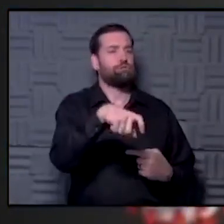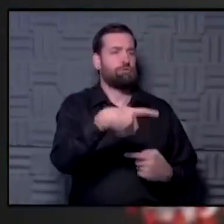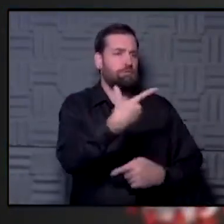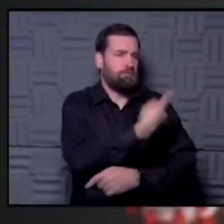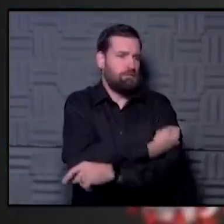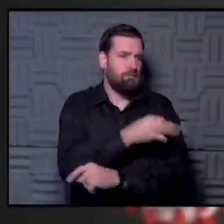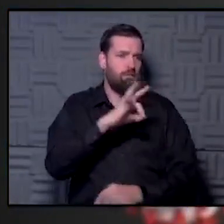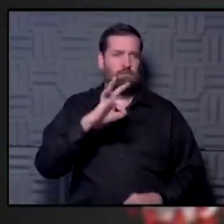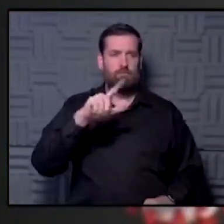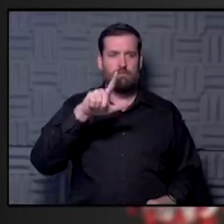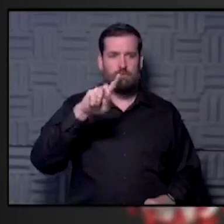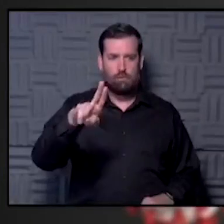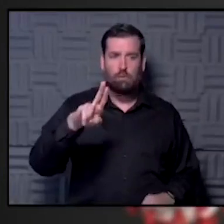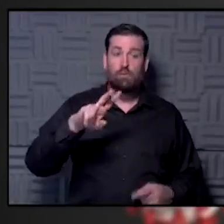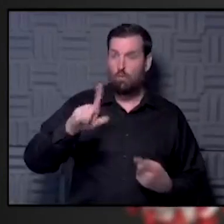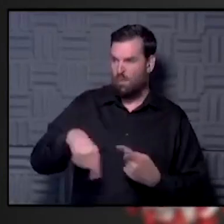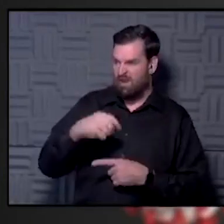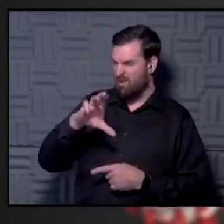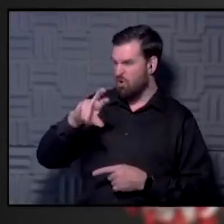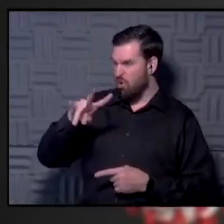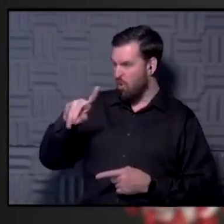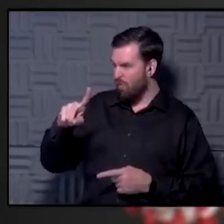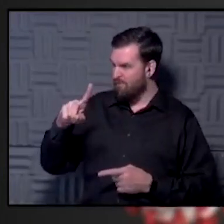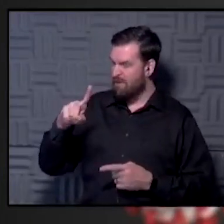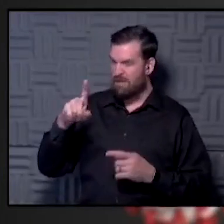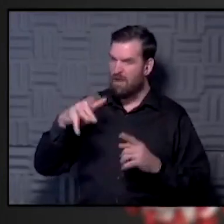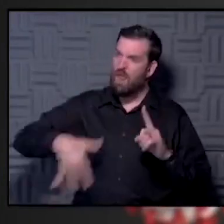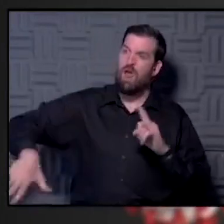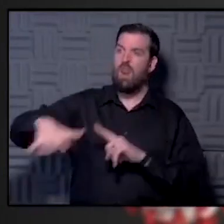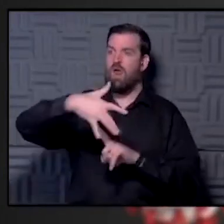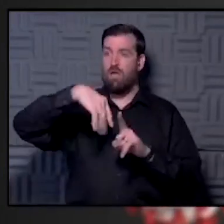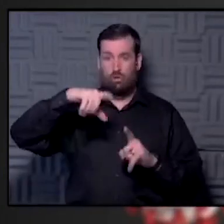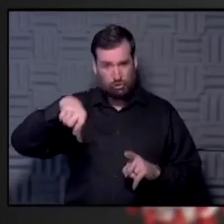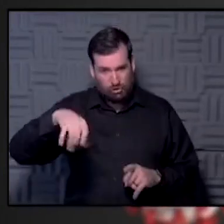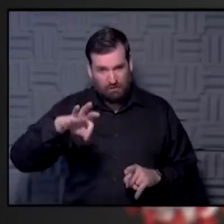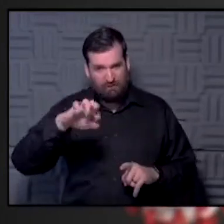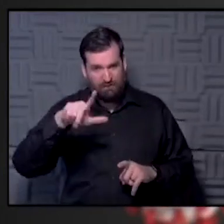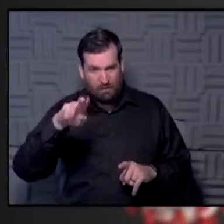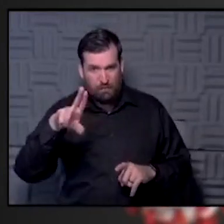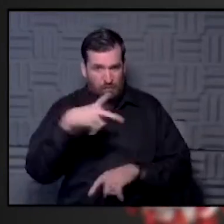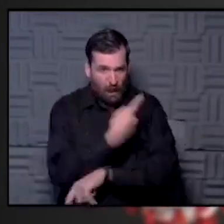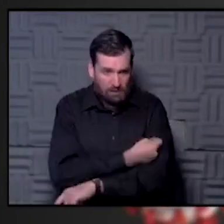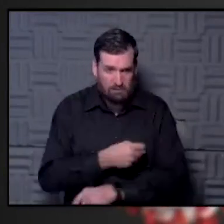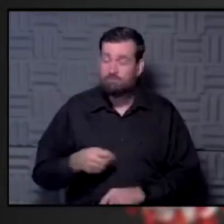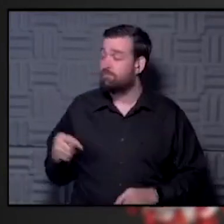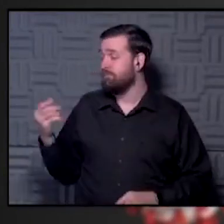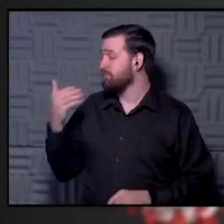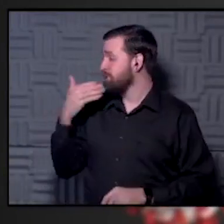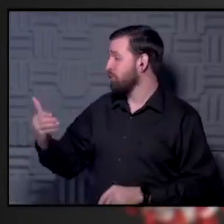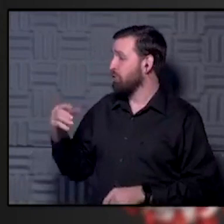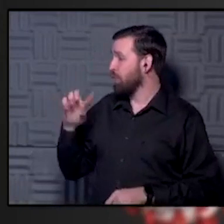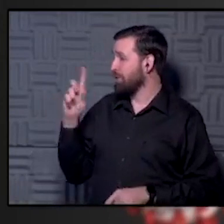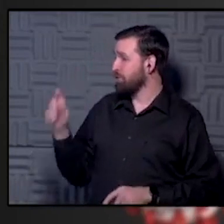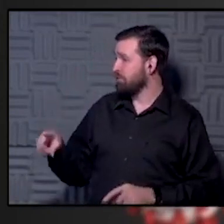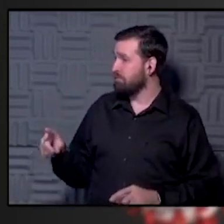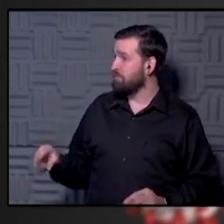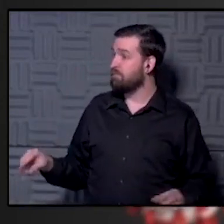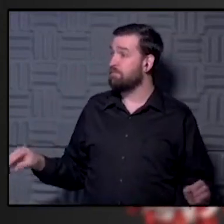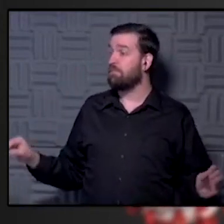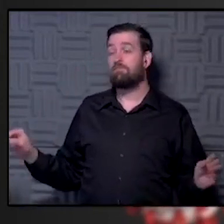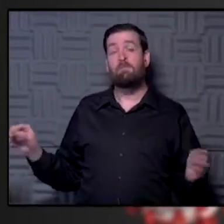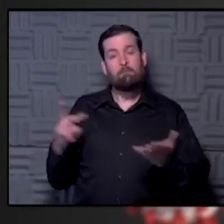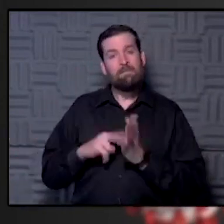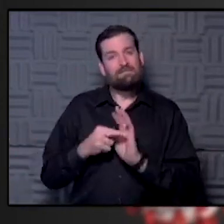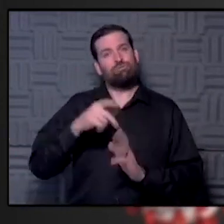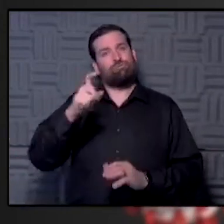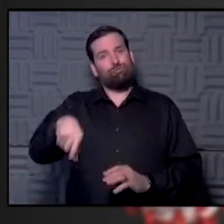and why should I get a flu shot when there's COVID-19 to worry about? Wow, Dana. I think that this is a great question. This makes it more likely you want to get a